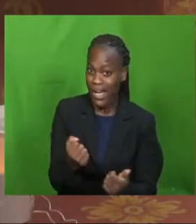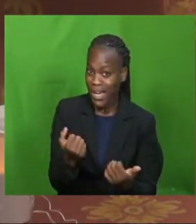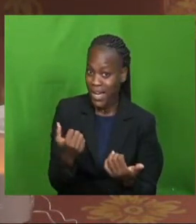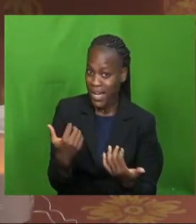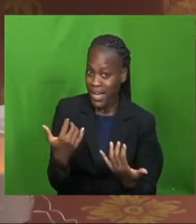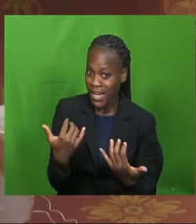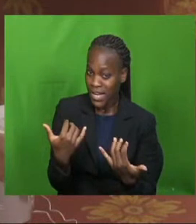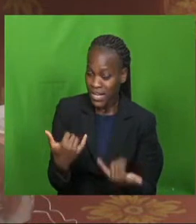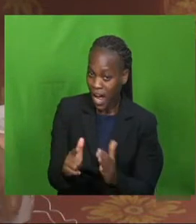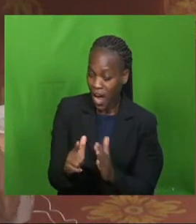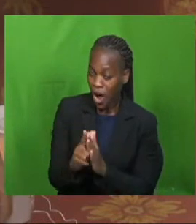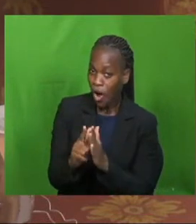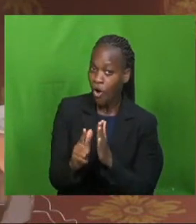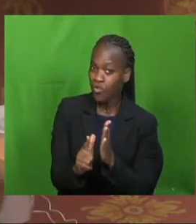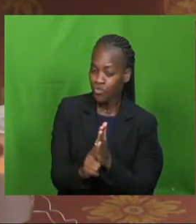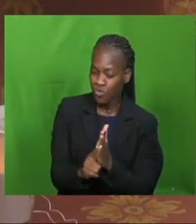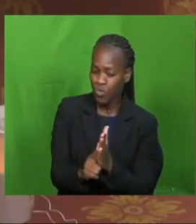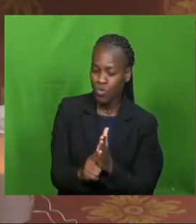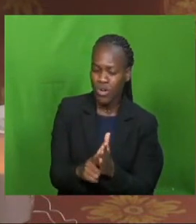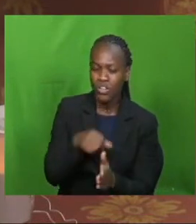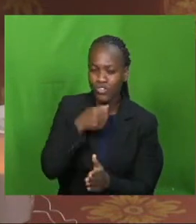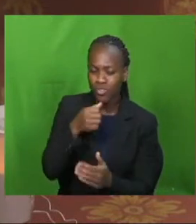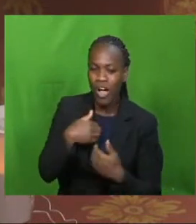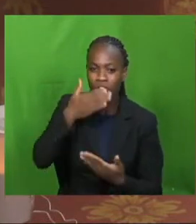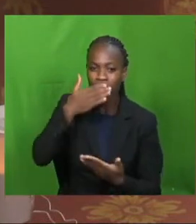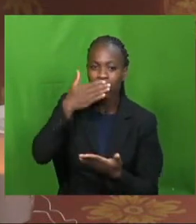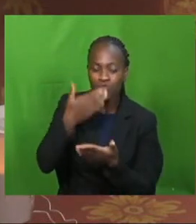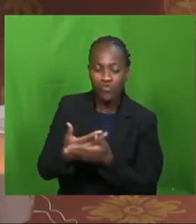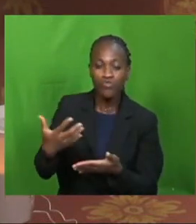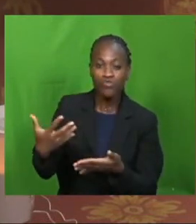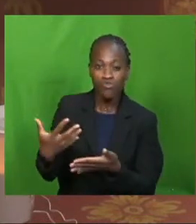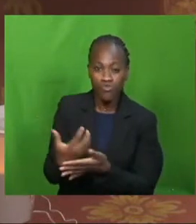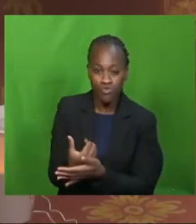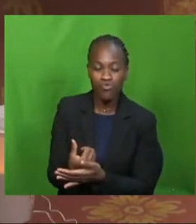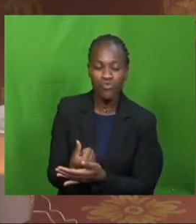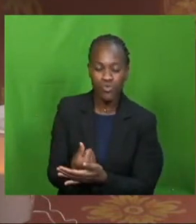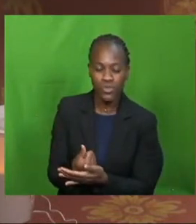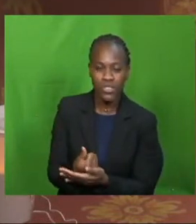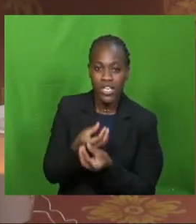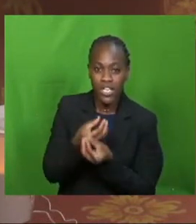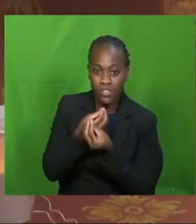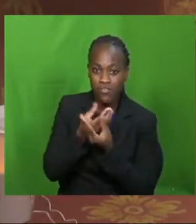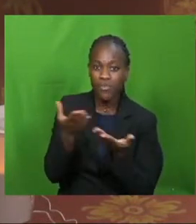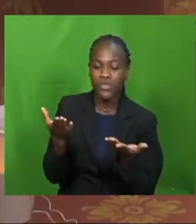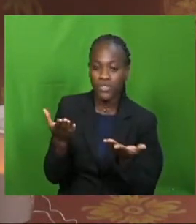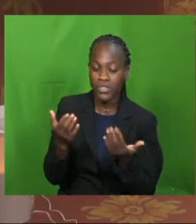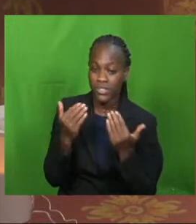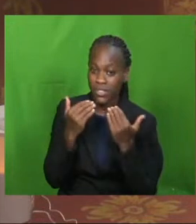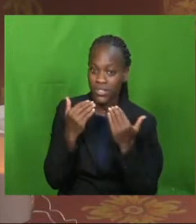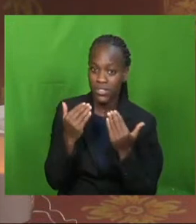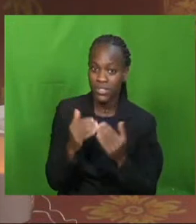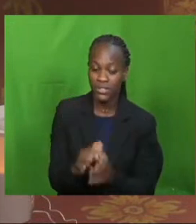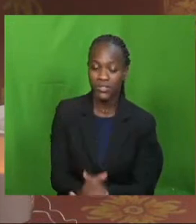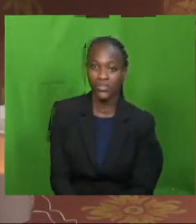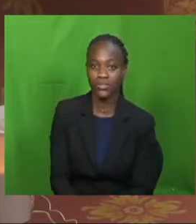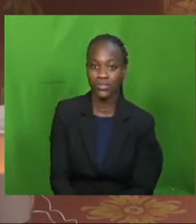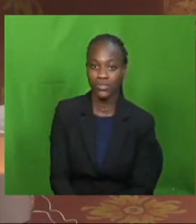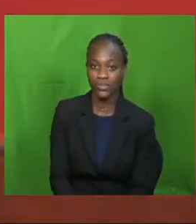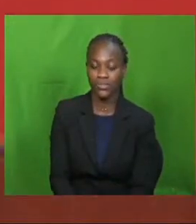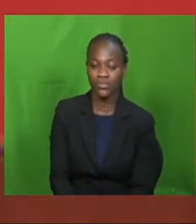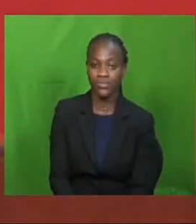to ensure that we enjoy the decorum on our airwaves that we all desire. I thank you, Mr. Speaker.